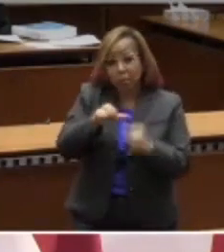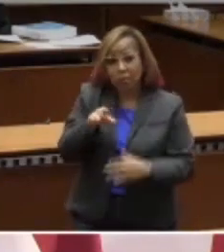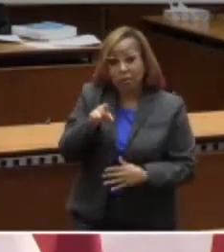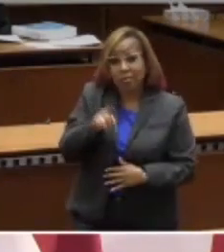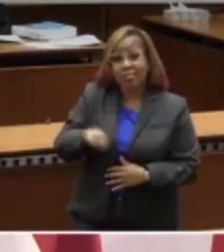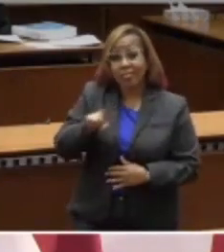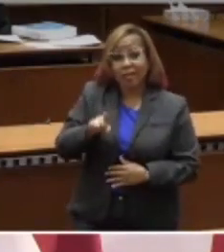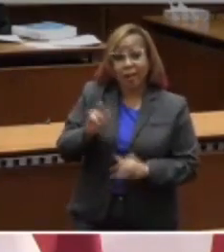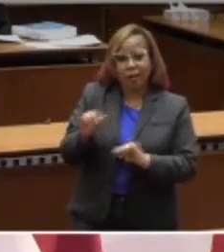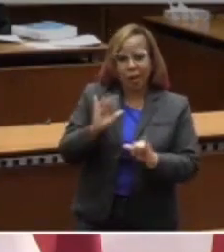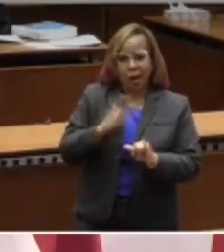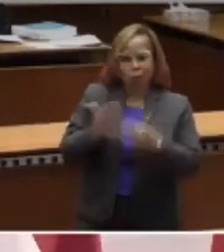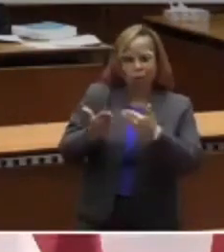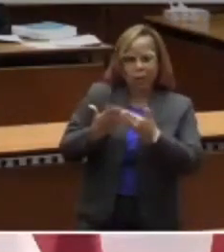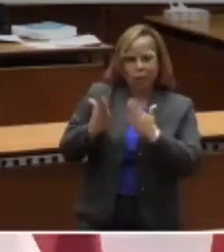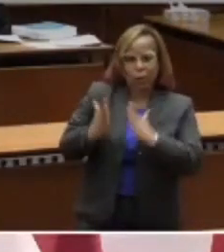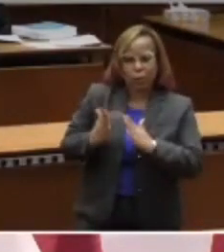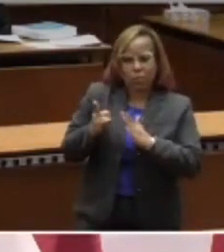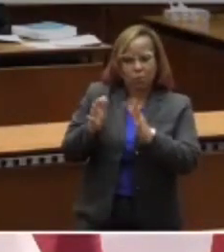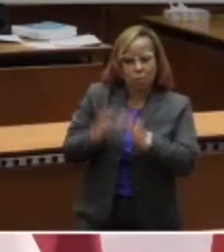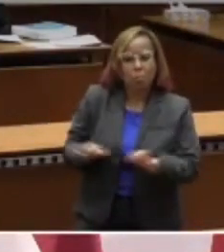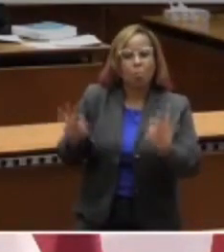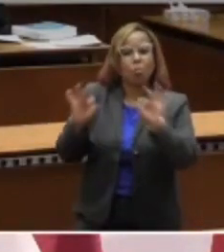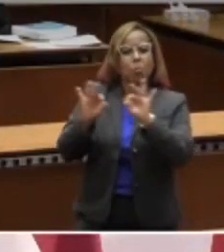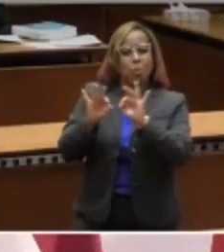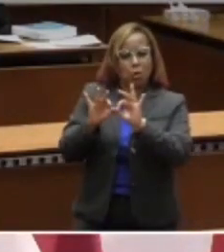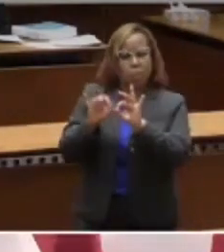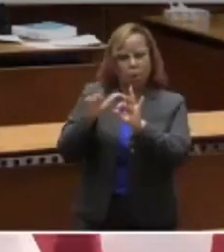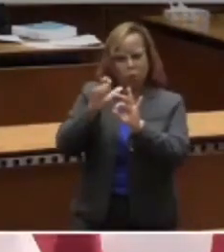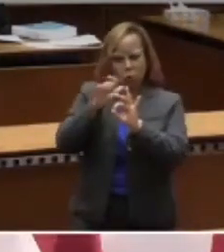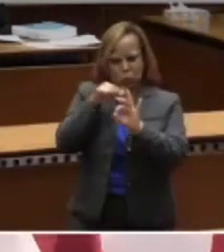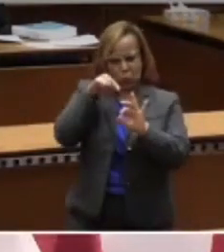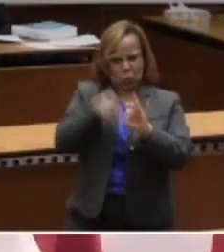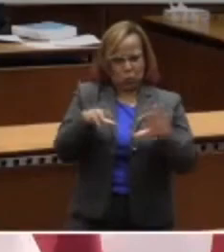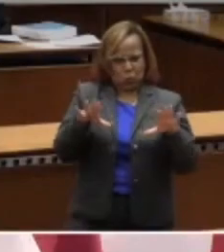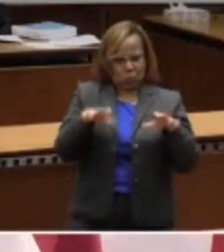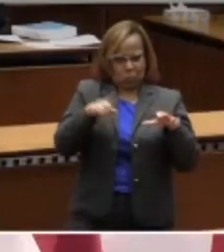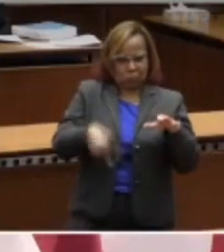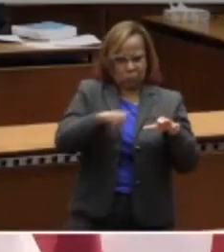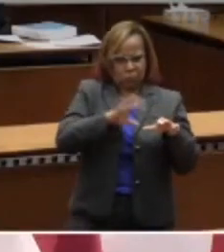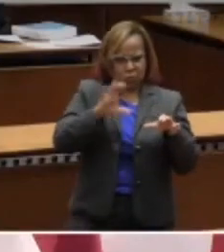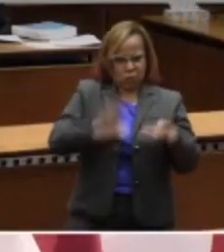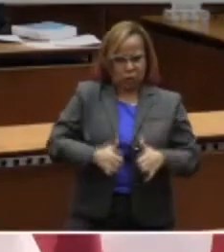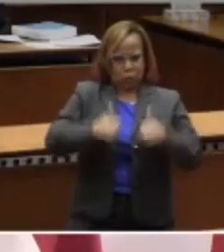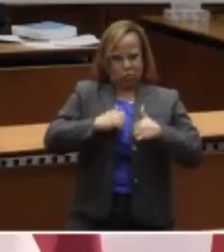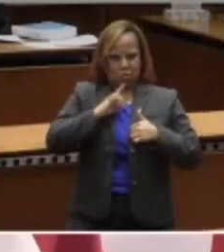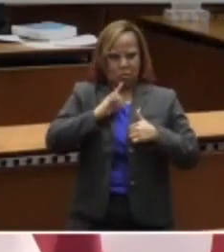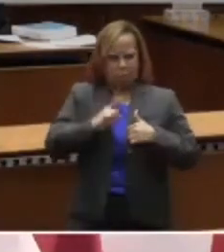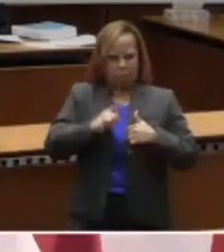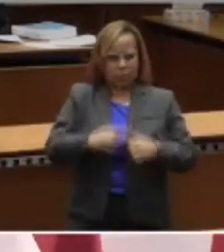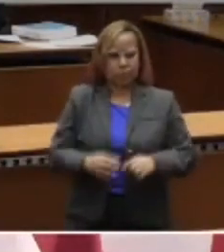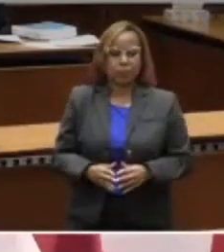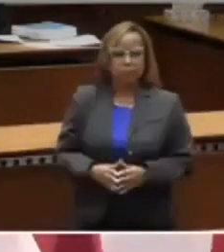our neighbors and an important part of who we are as Chicagoans.